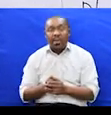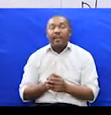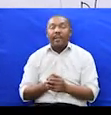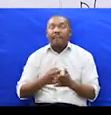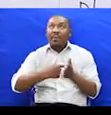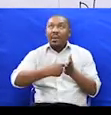called